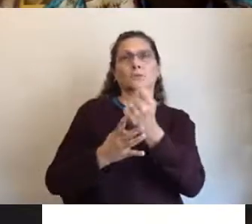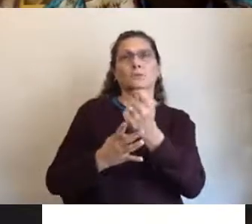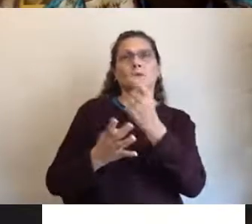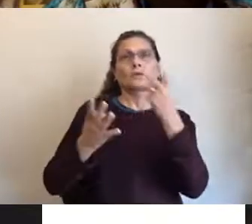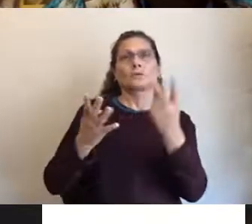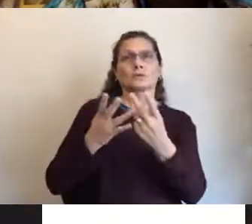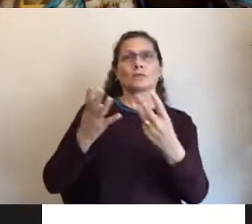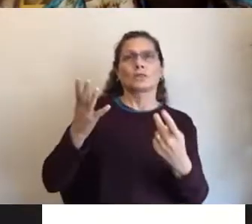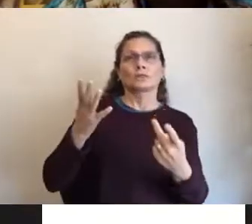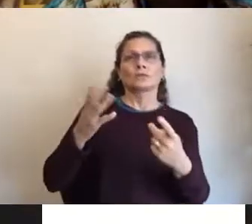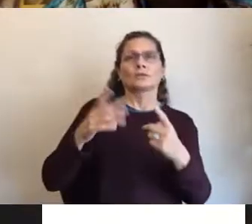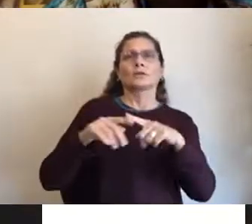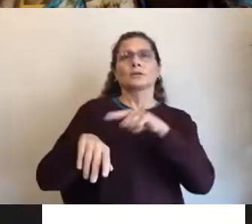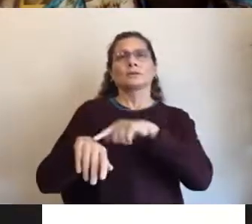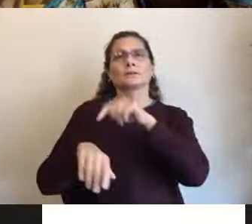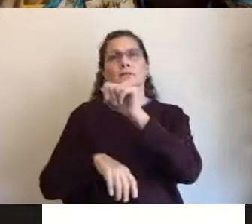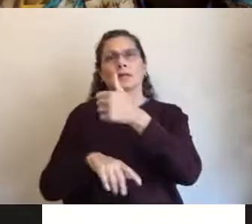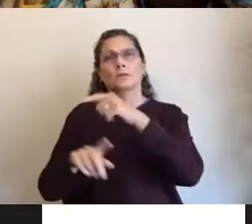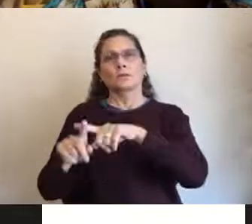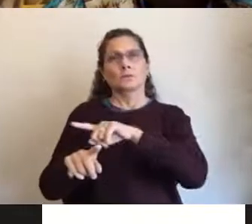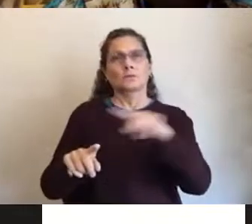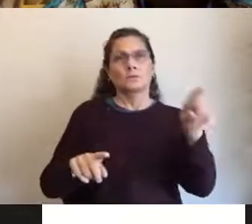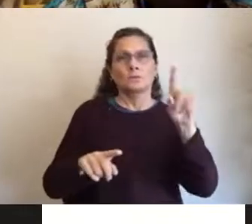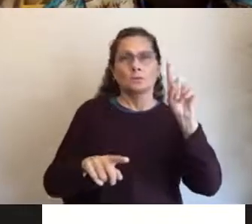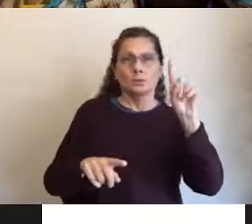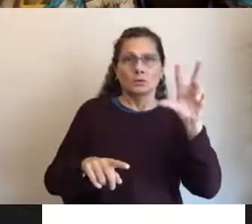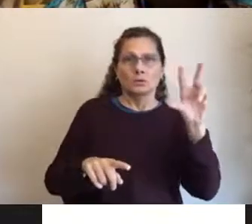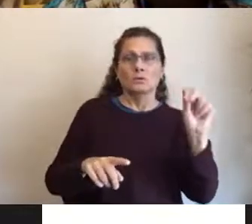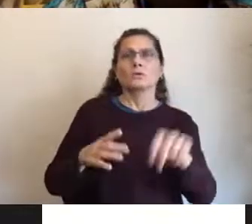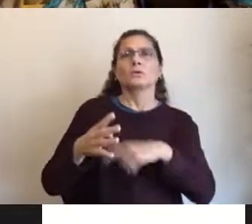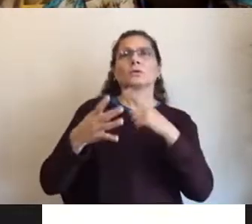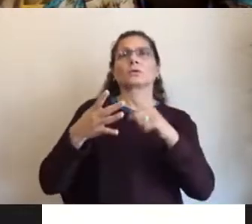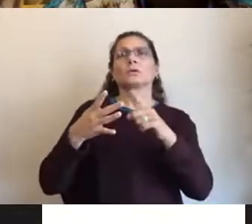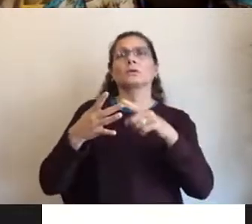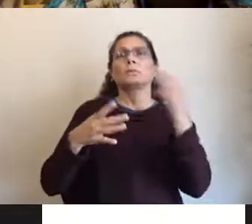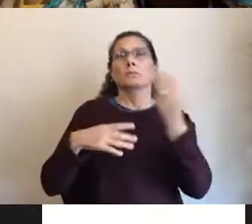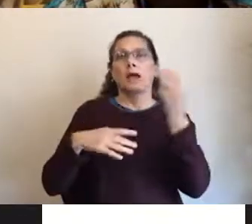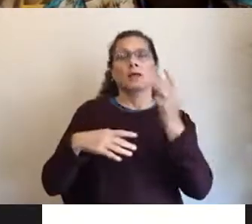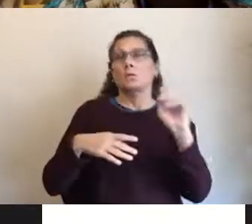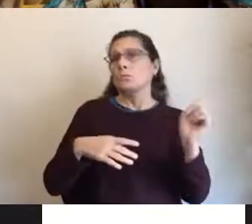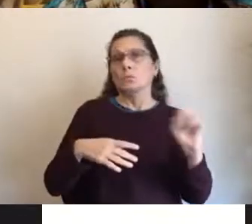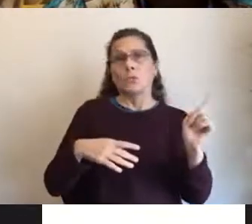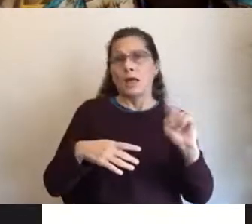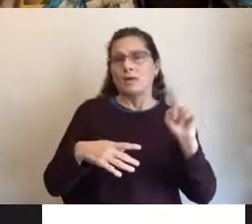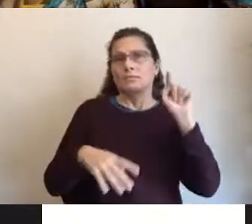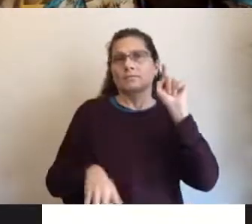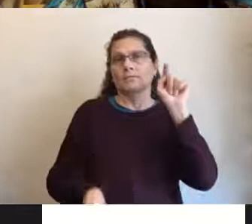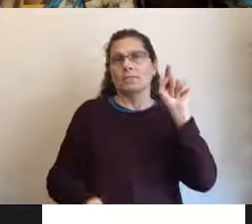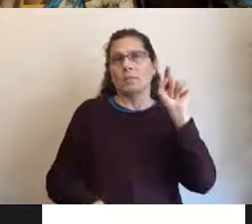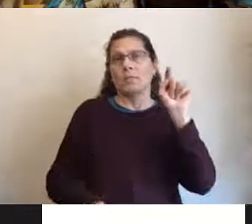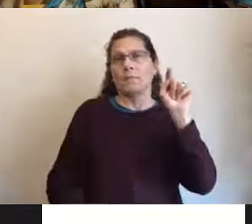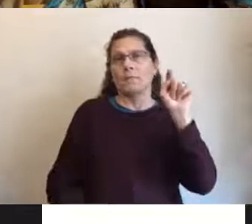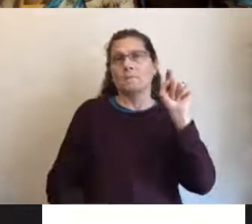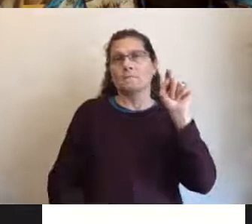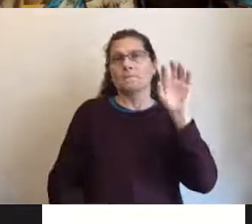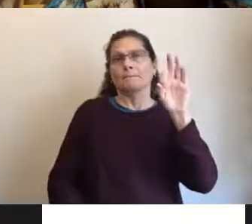10 a.m. to 2:30. On Monday, this November 9th, the flu clinics will be